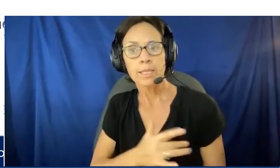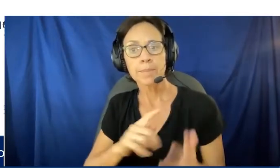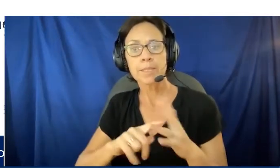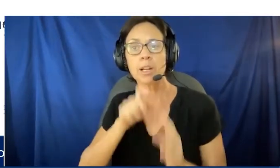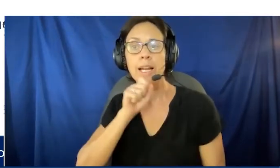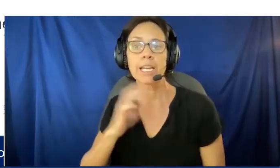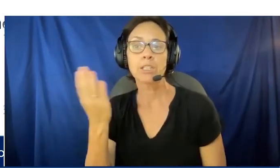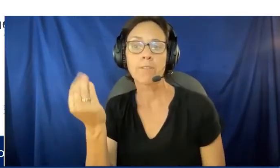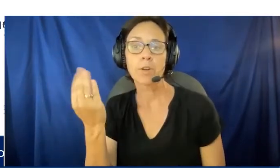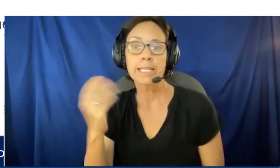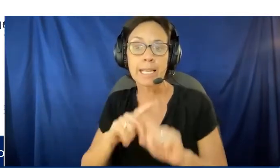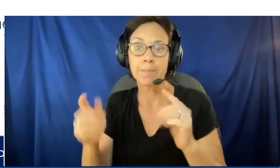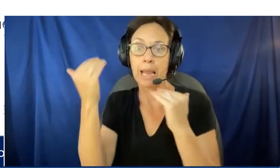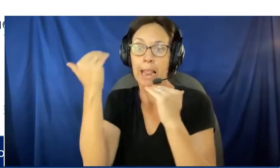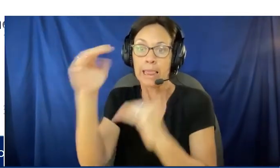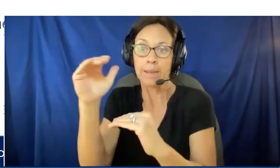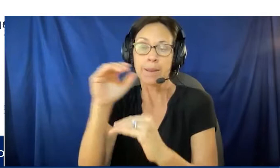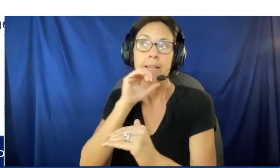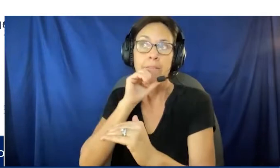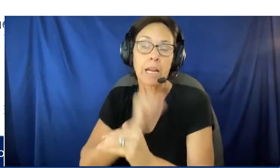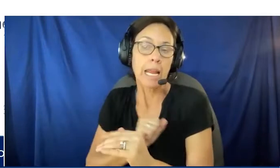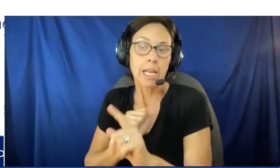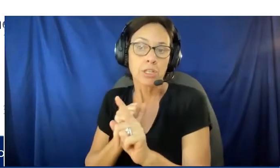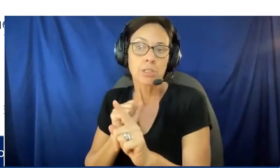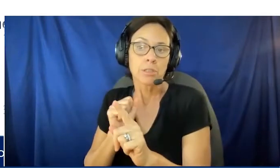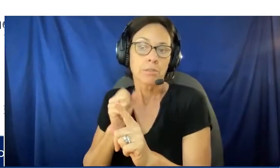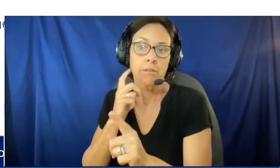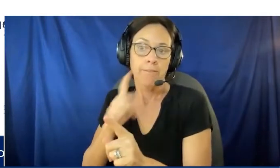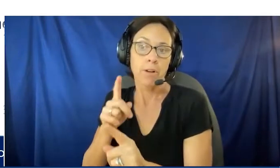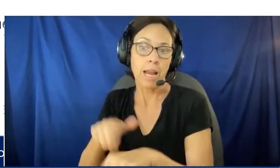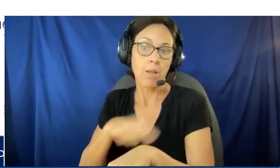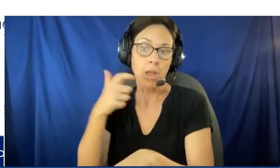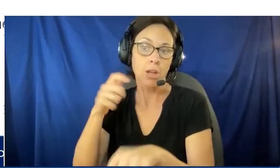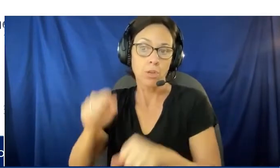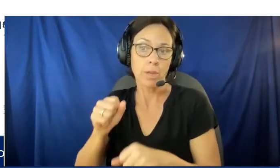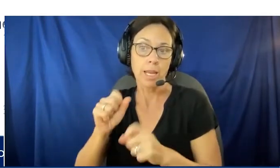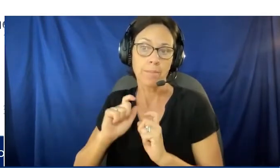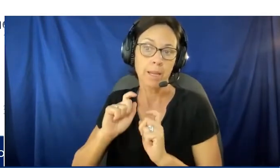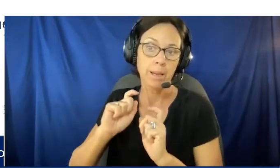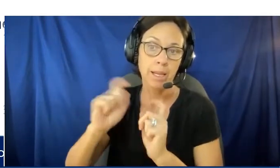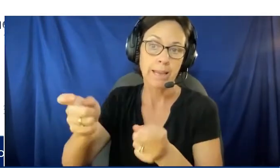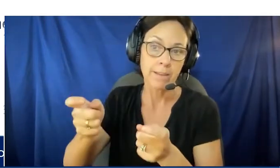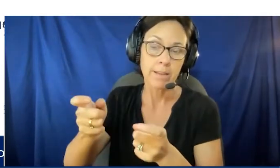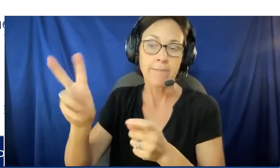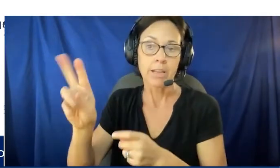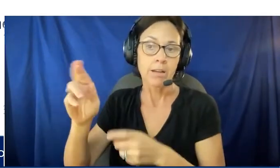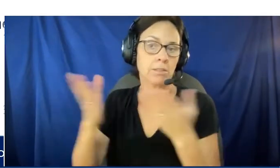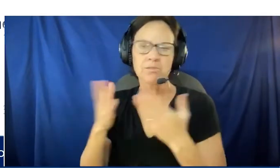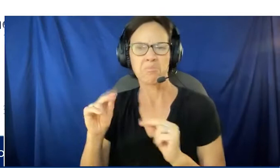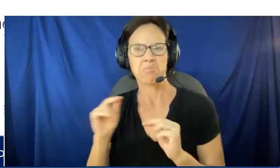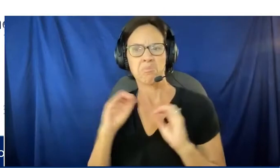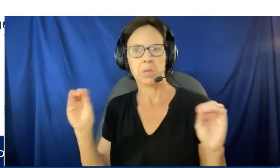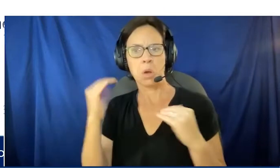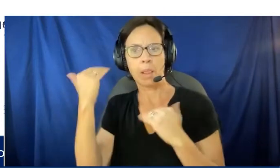limit to how long or how old you can be and still receive VR services. Even if